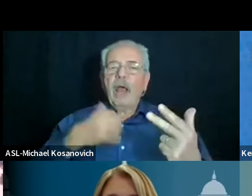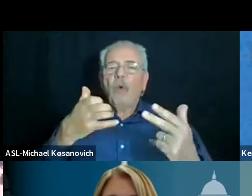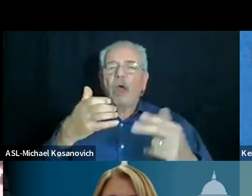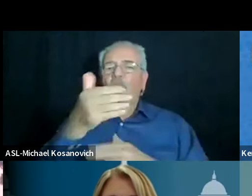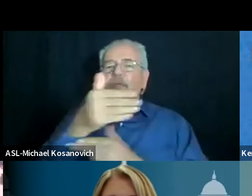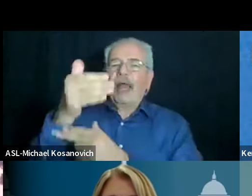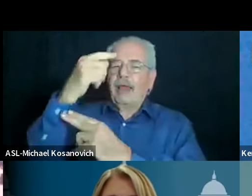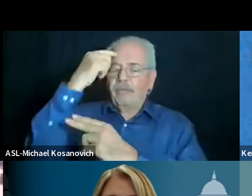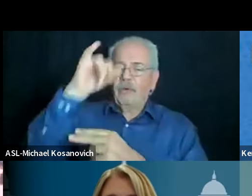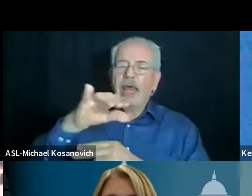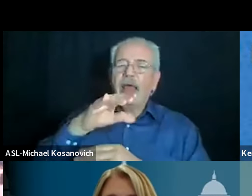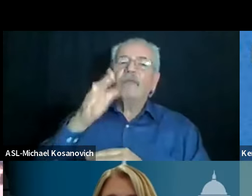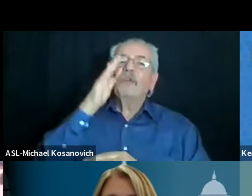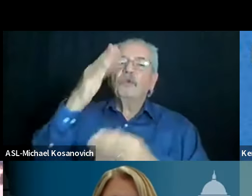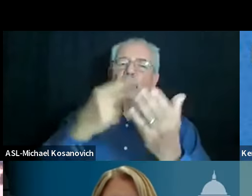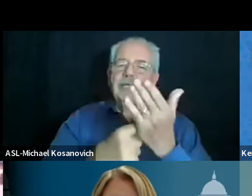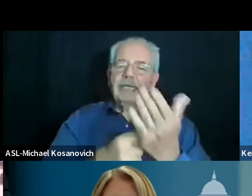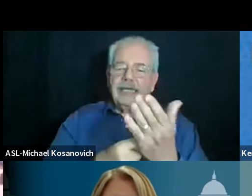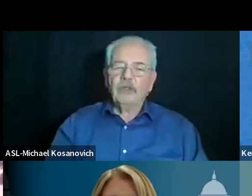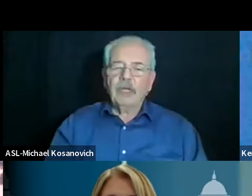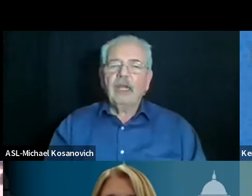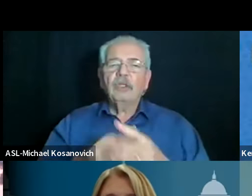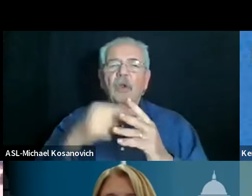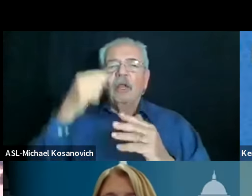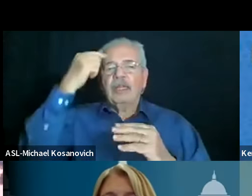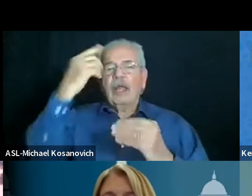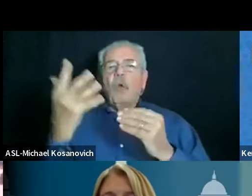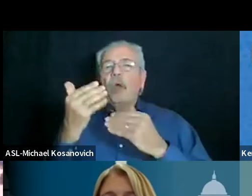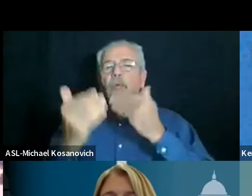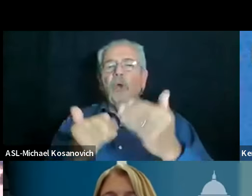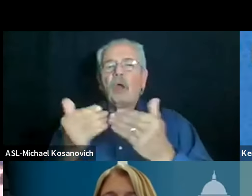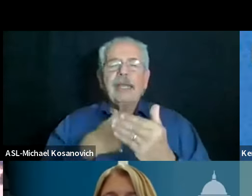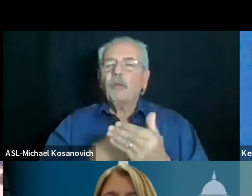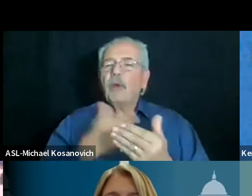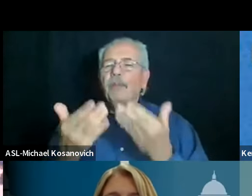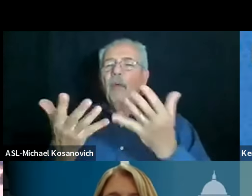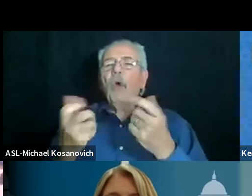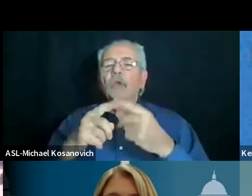committee for some future discussion to start thinking about what process we might want to do for that